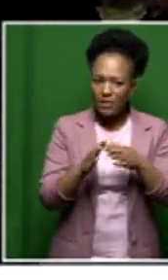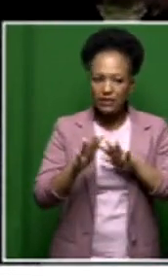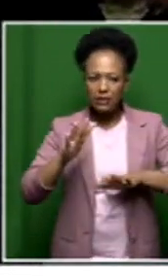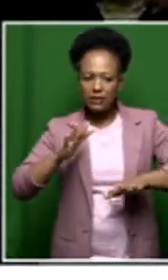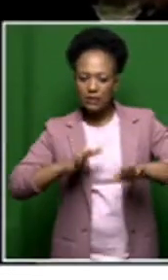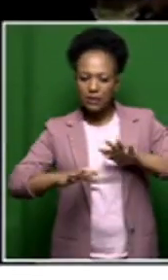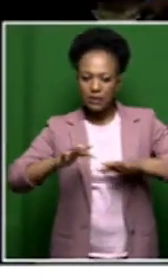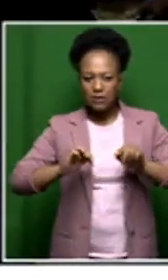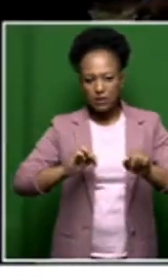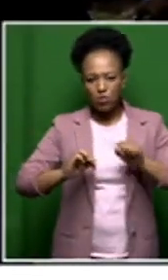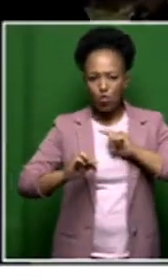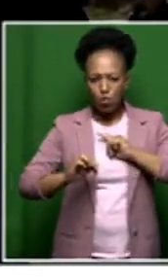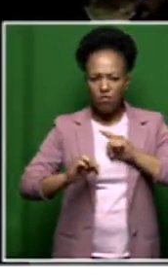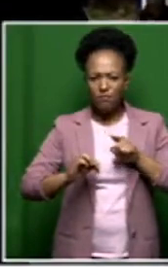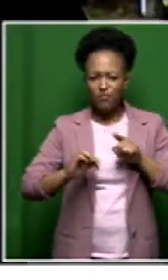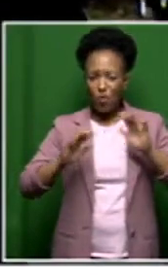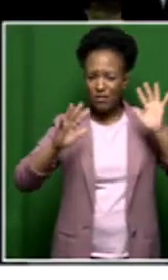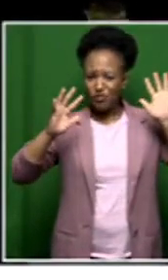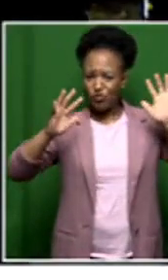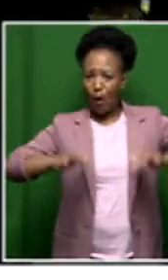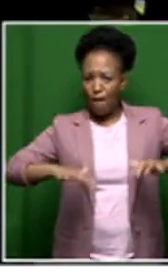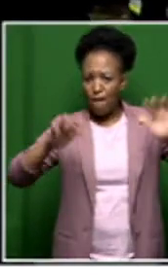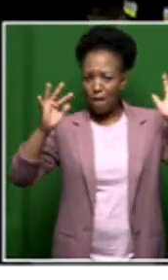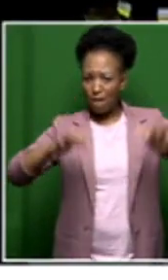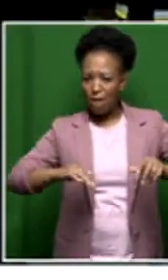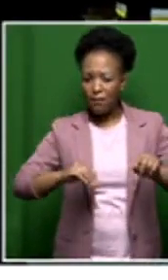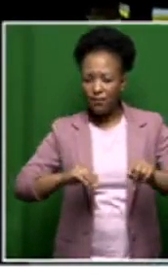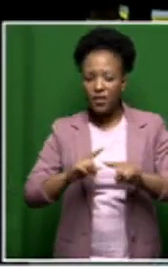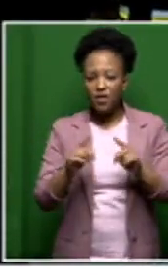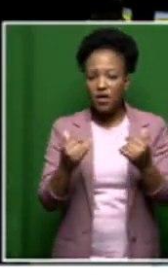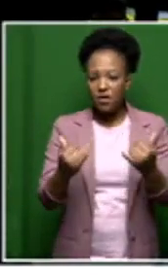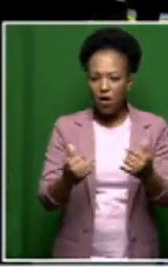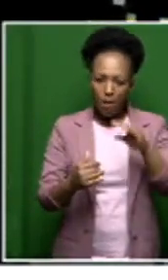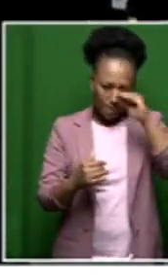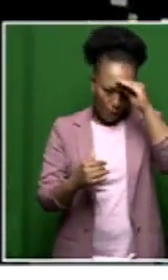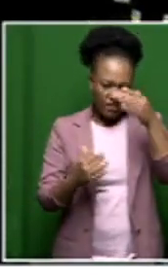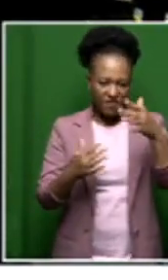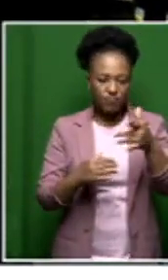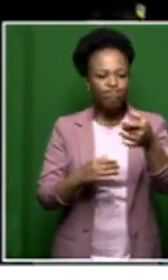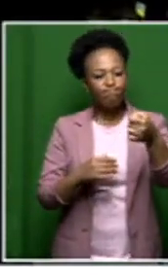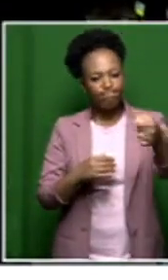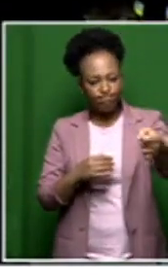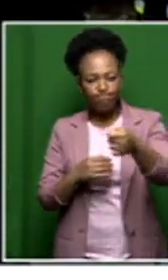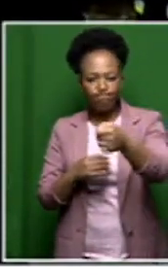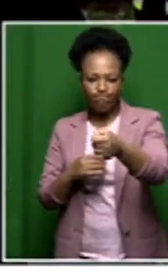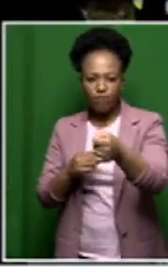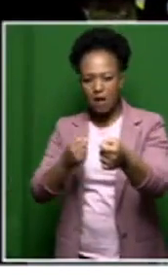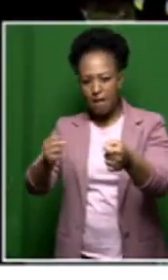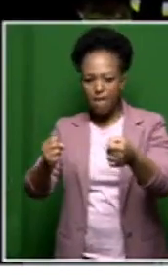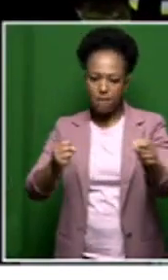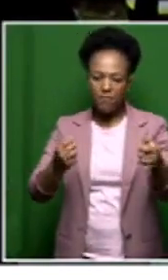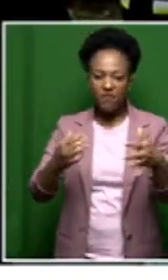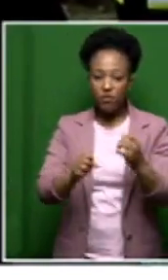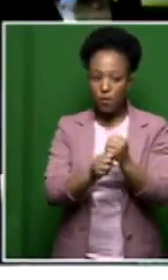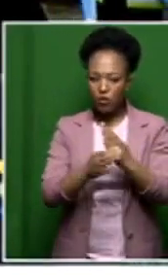by the storm. But right now we have deployed police all over to ensure that such things does